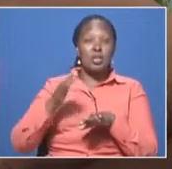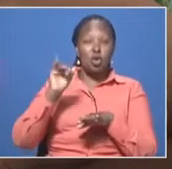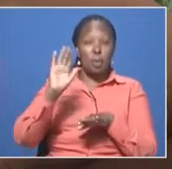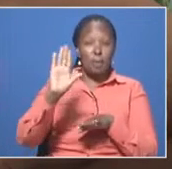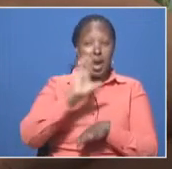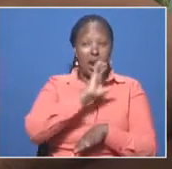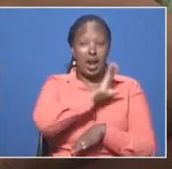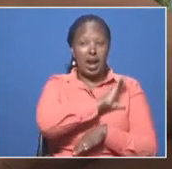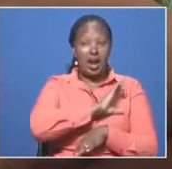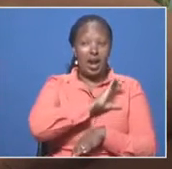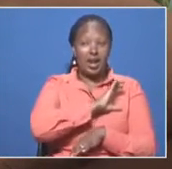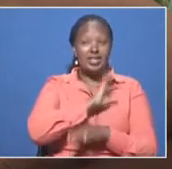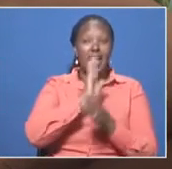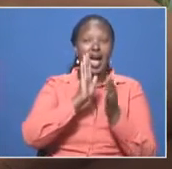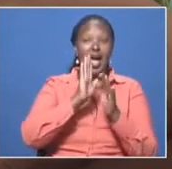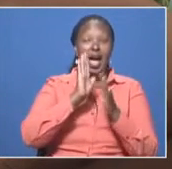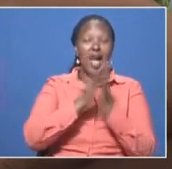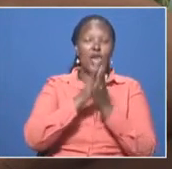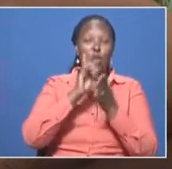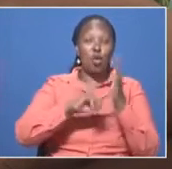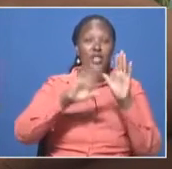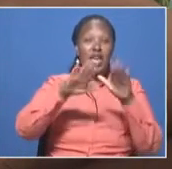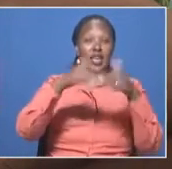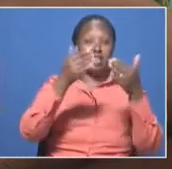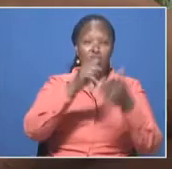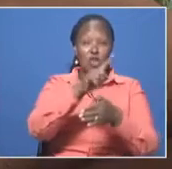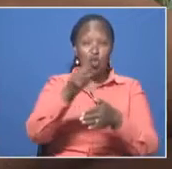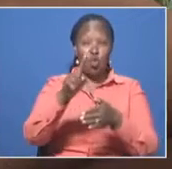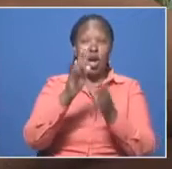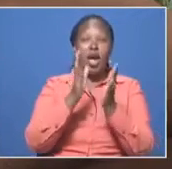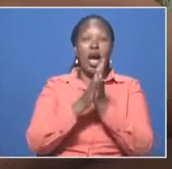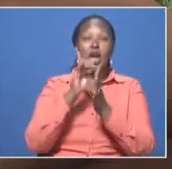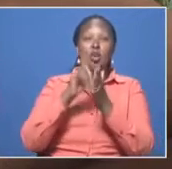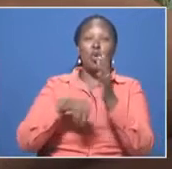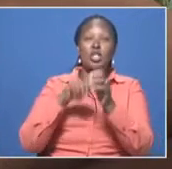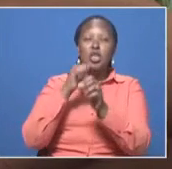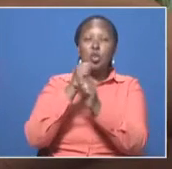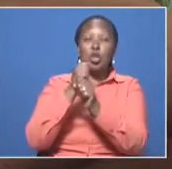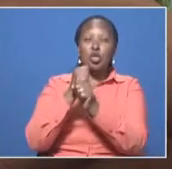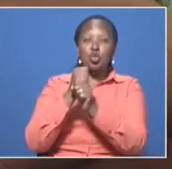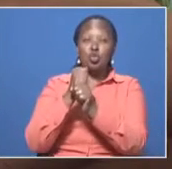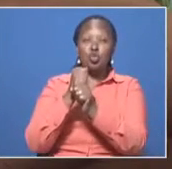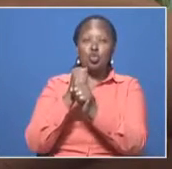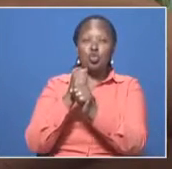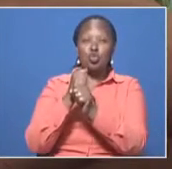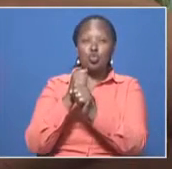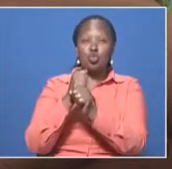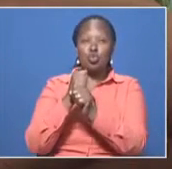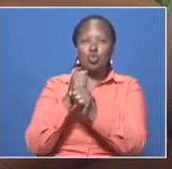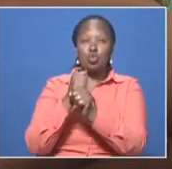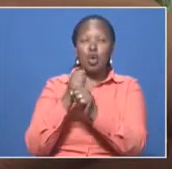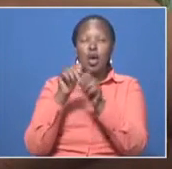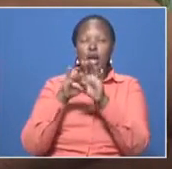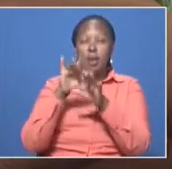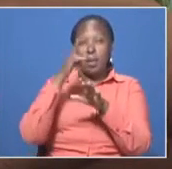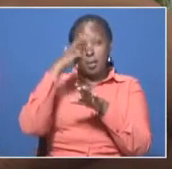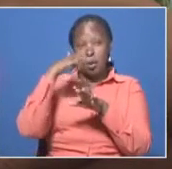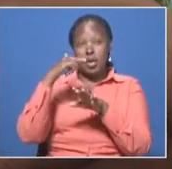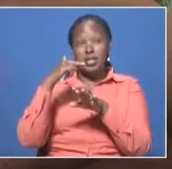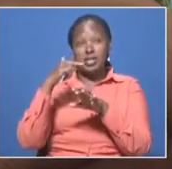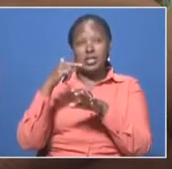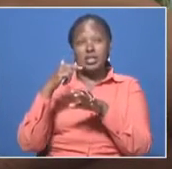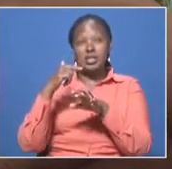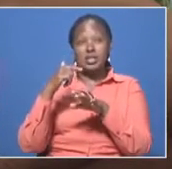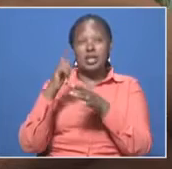character and what they are offering to you and what they are going to do to bring you. It should be about your policies. Mm-hmm. It should be about what you're